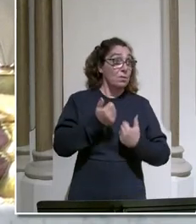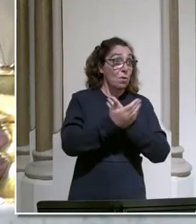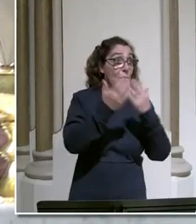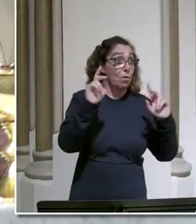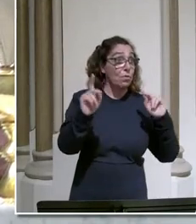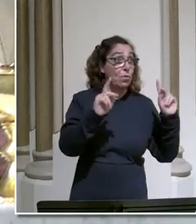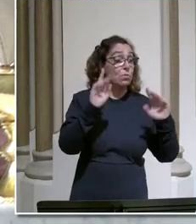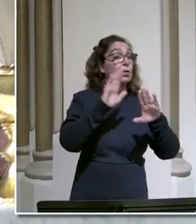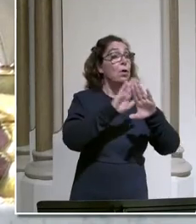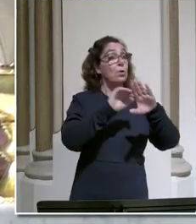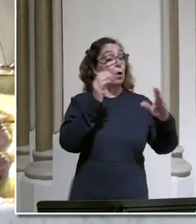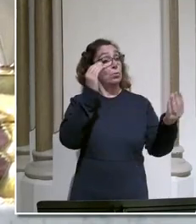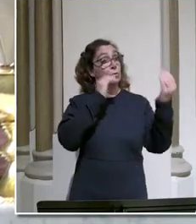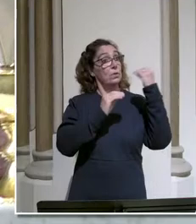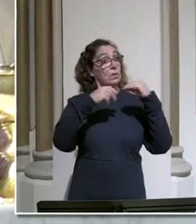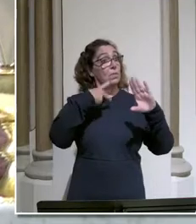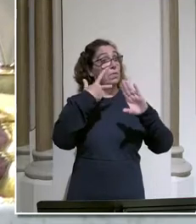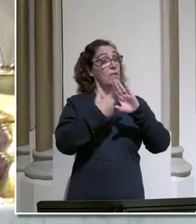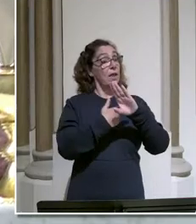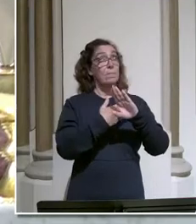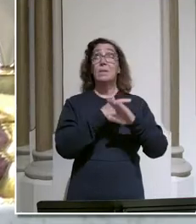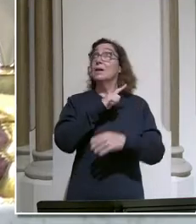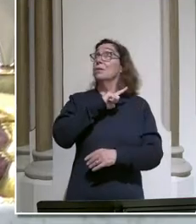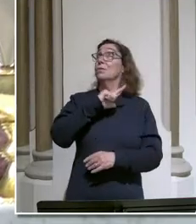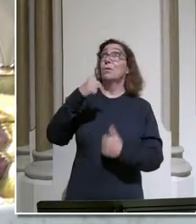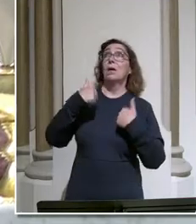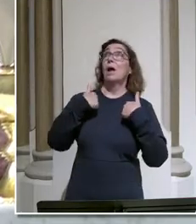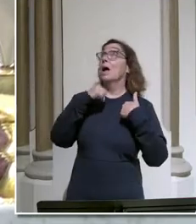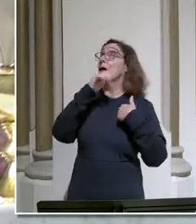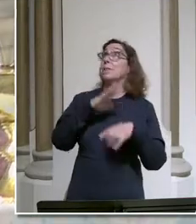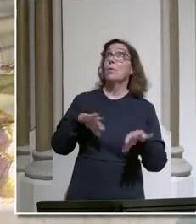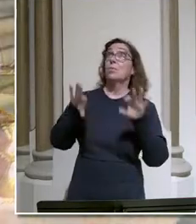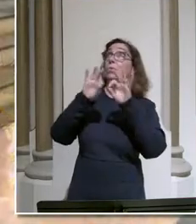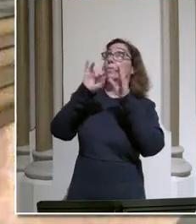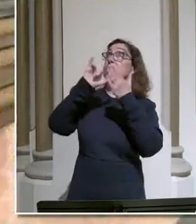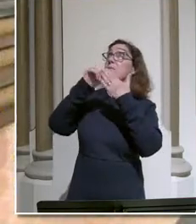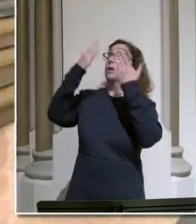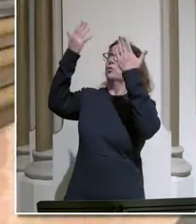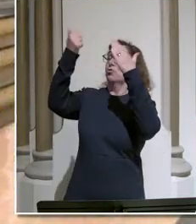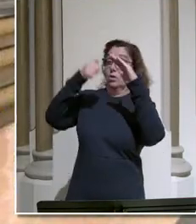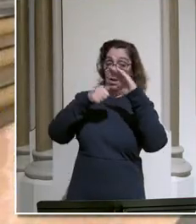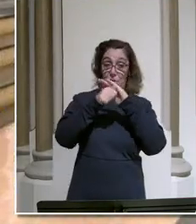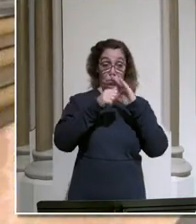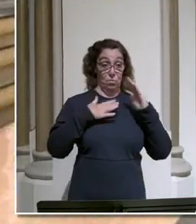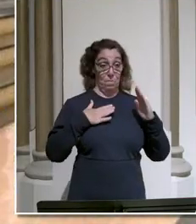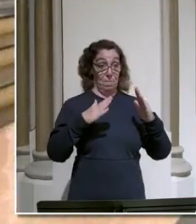called to the supper of the Lamb. But I am not worthy.